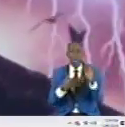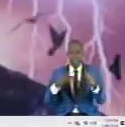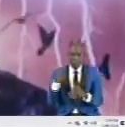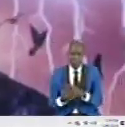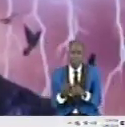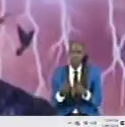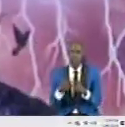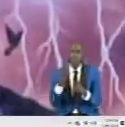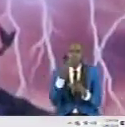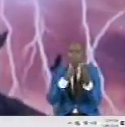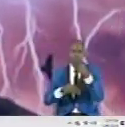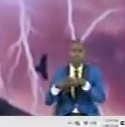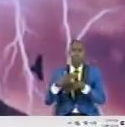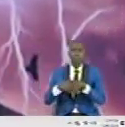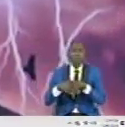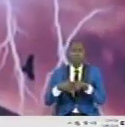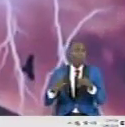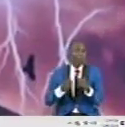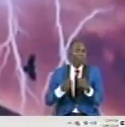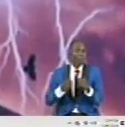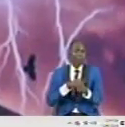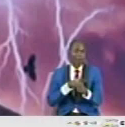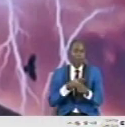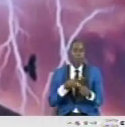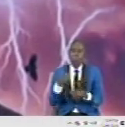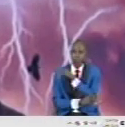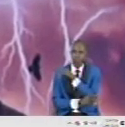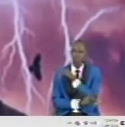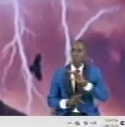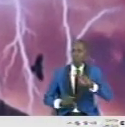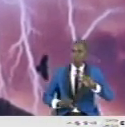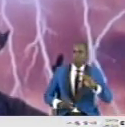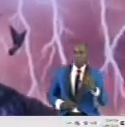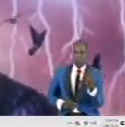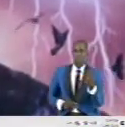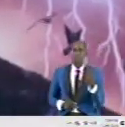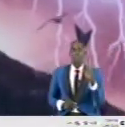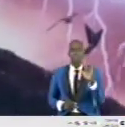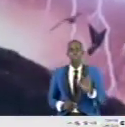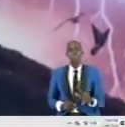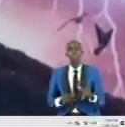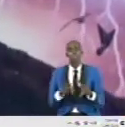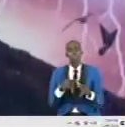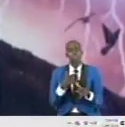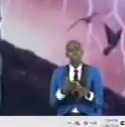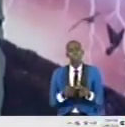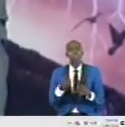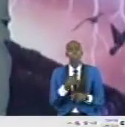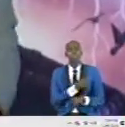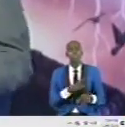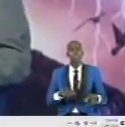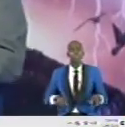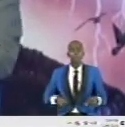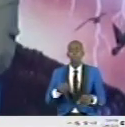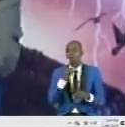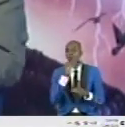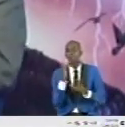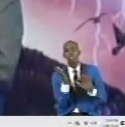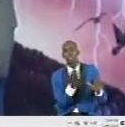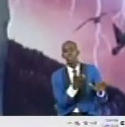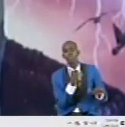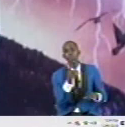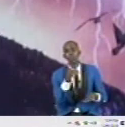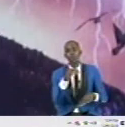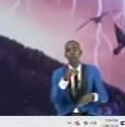the Passover and then after the Passover the Lord does not leave you there he now